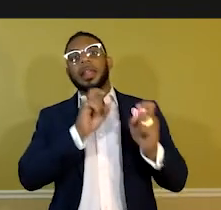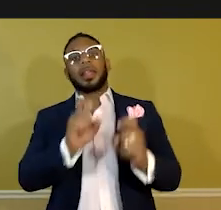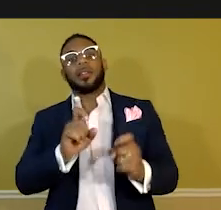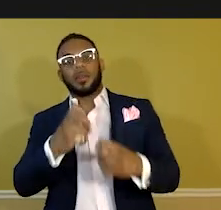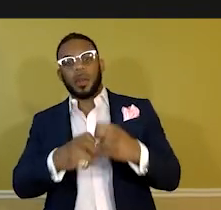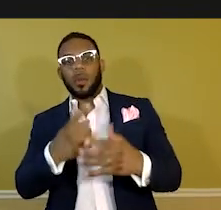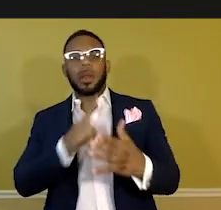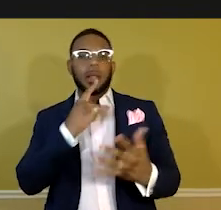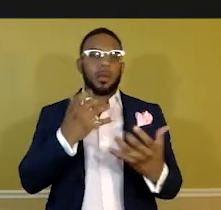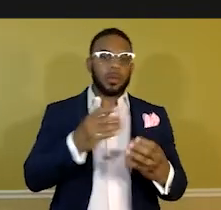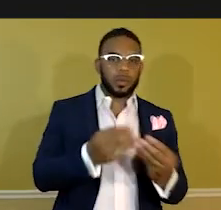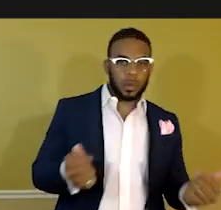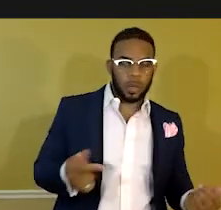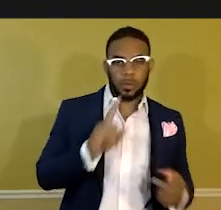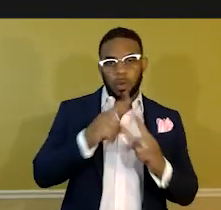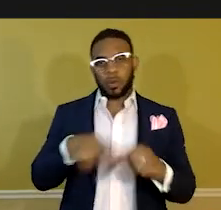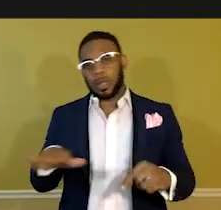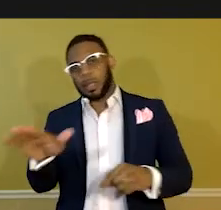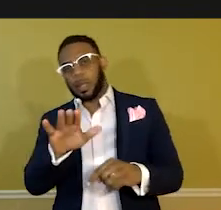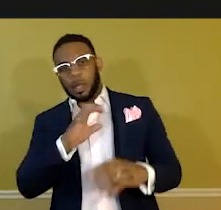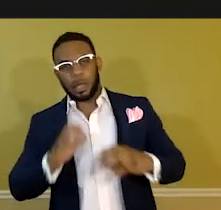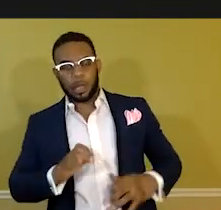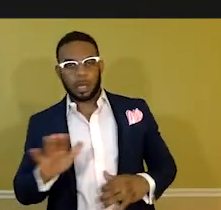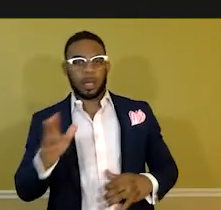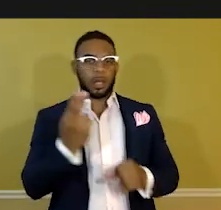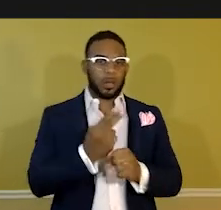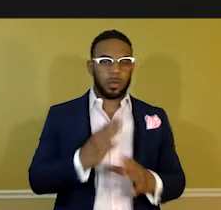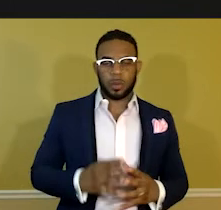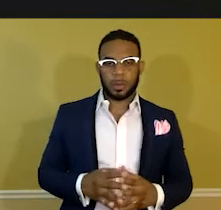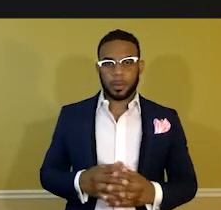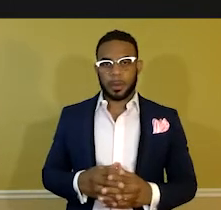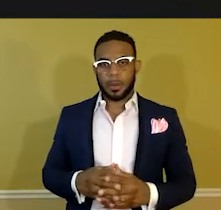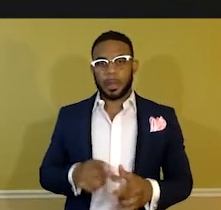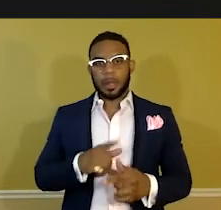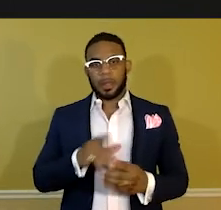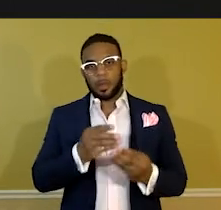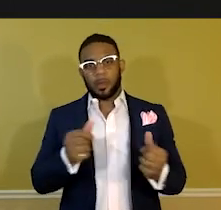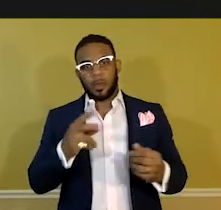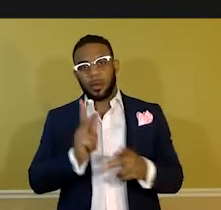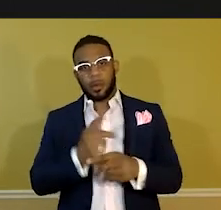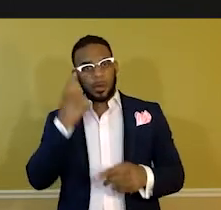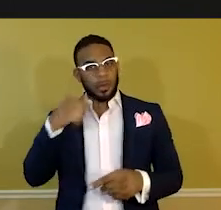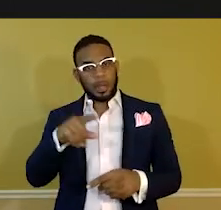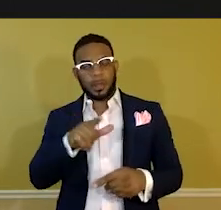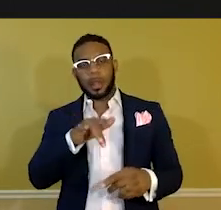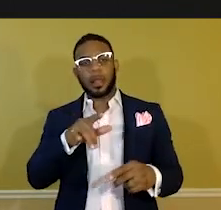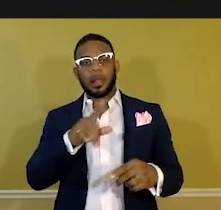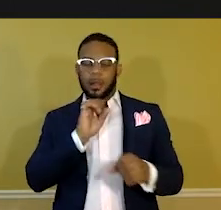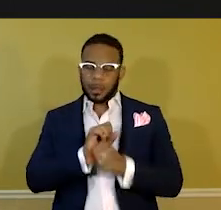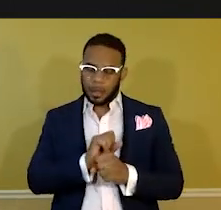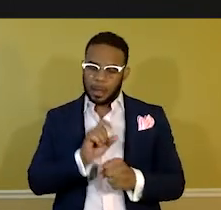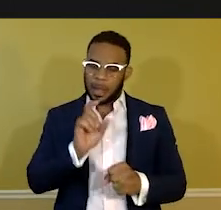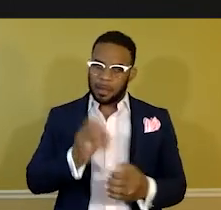the problem, what it is they want you to solve. You're talking to their customers, their users. Um, and then you're solving a product for them that they ultimately